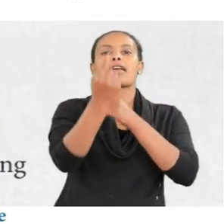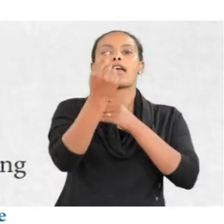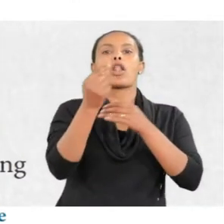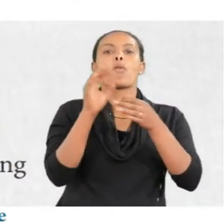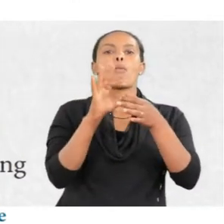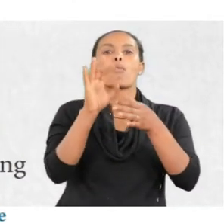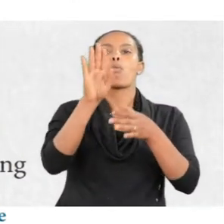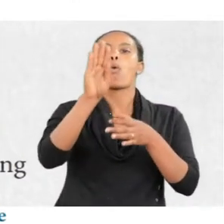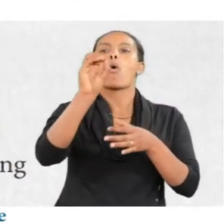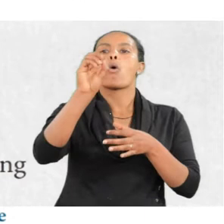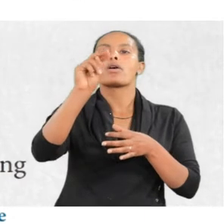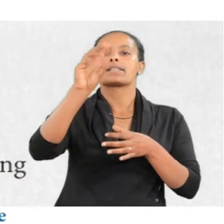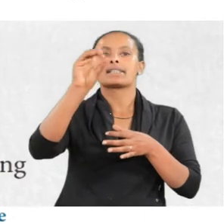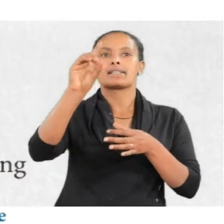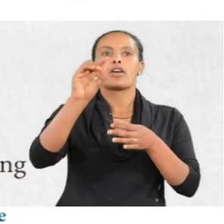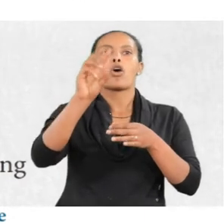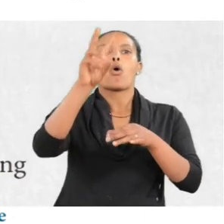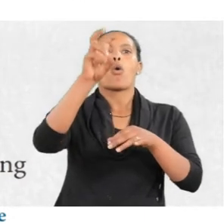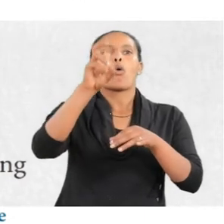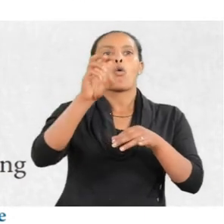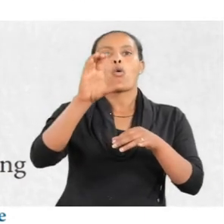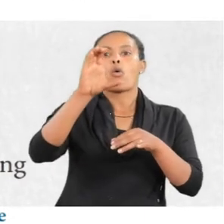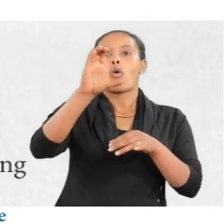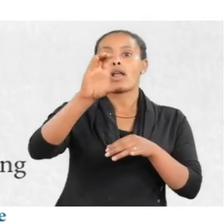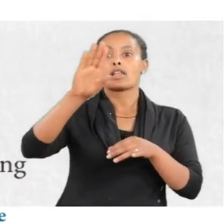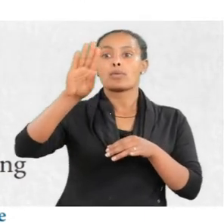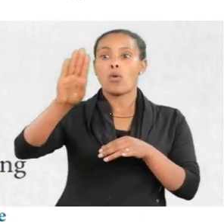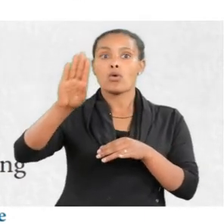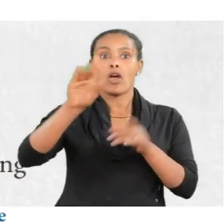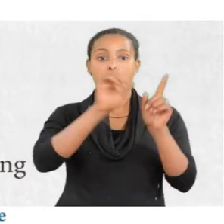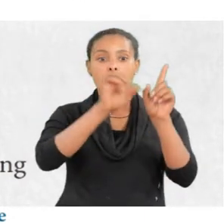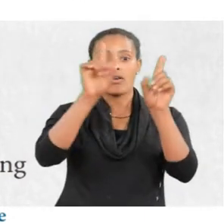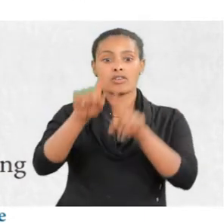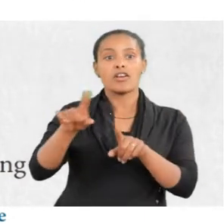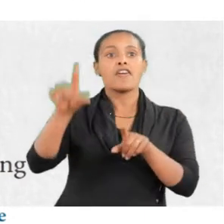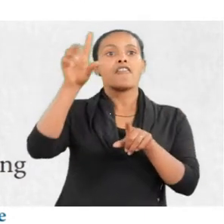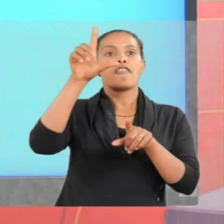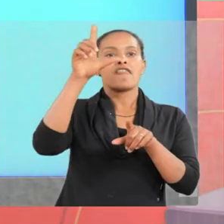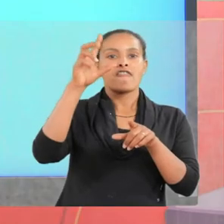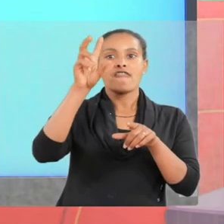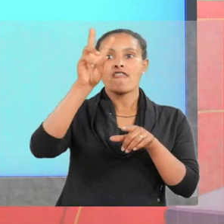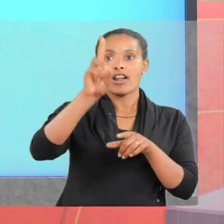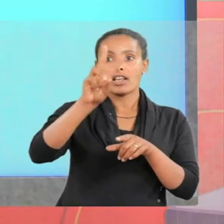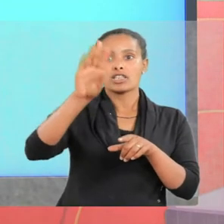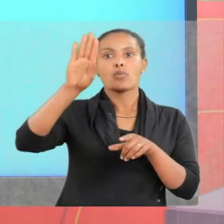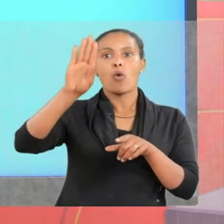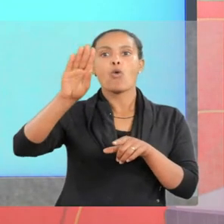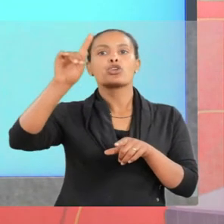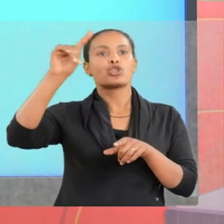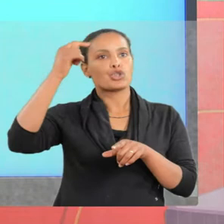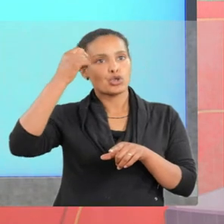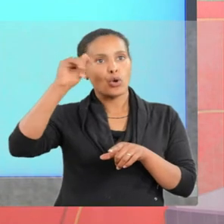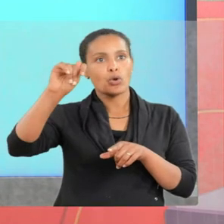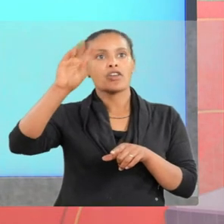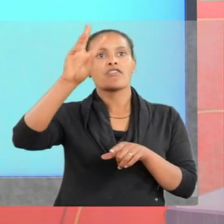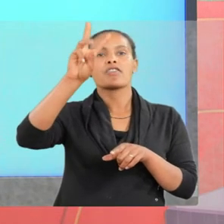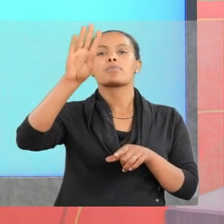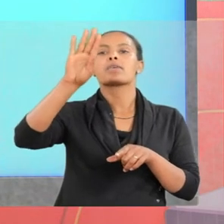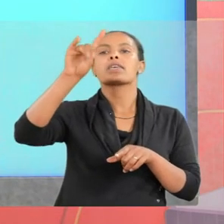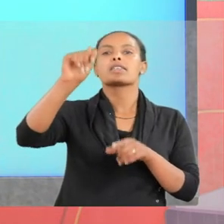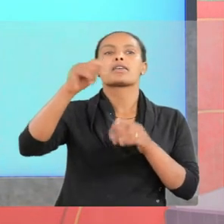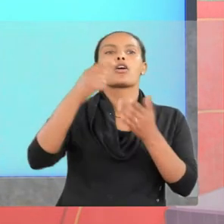is covalent bond. According to valence bond theory, this covalent bond is